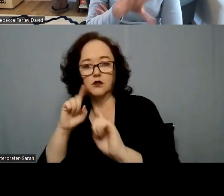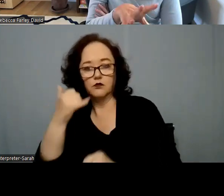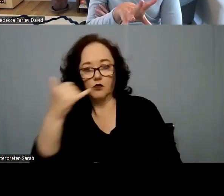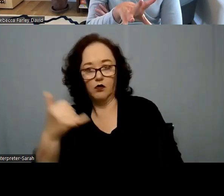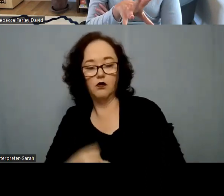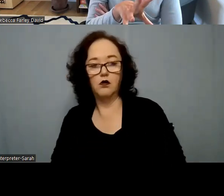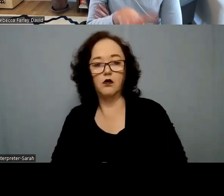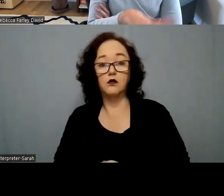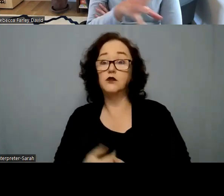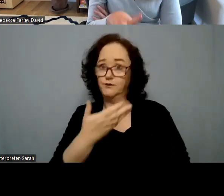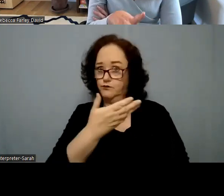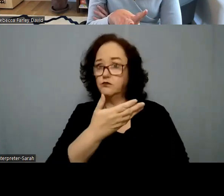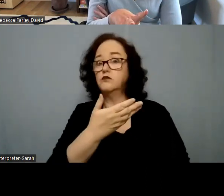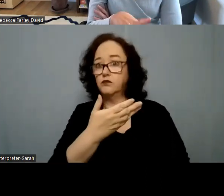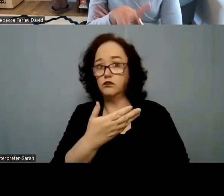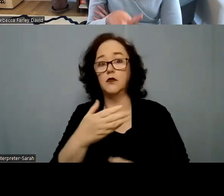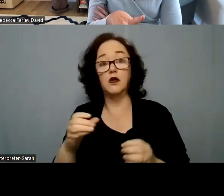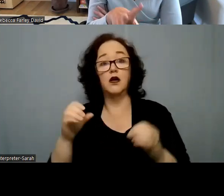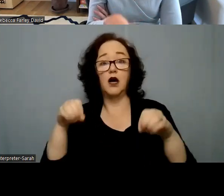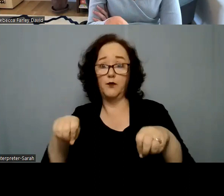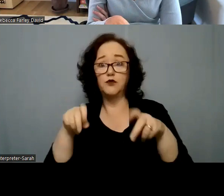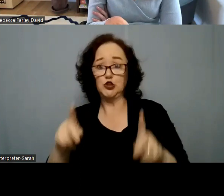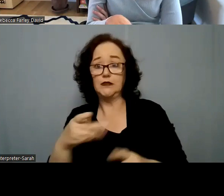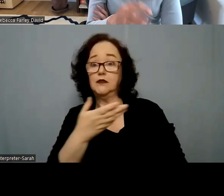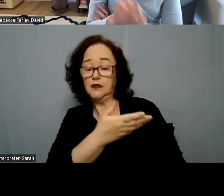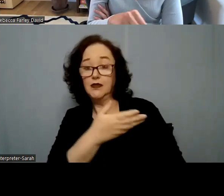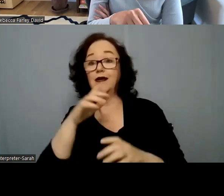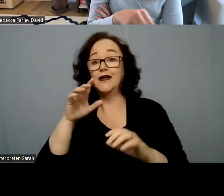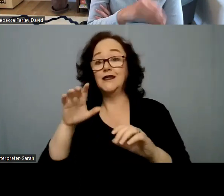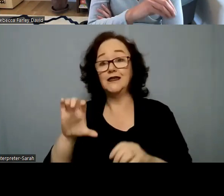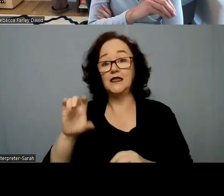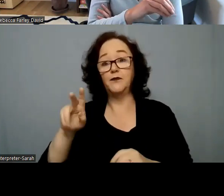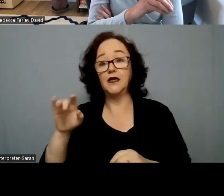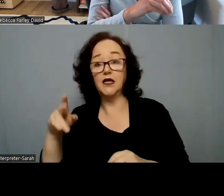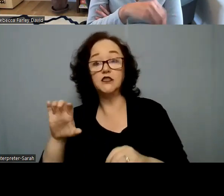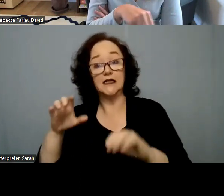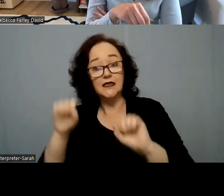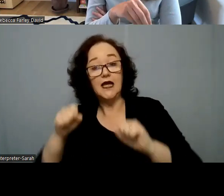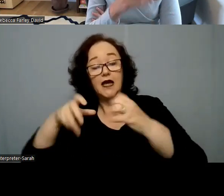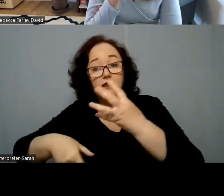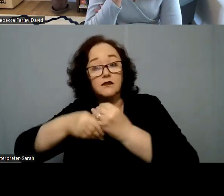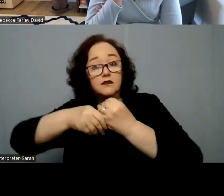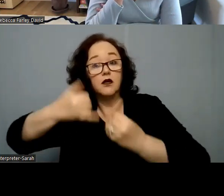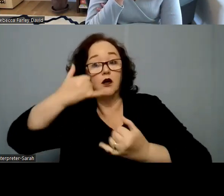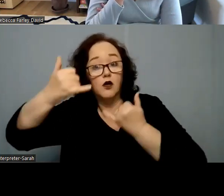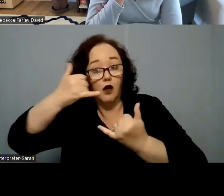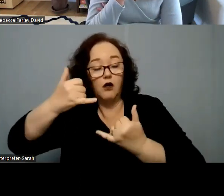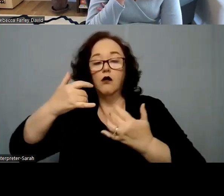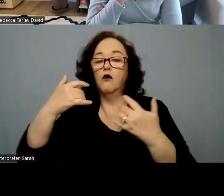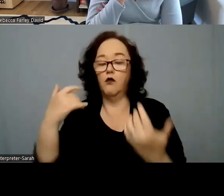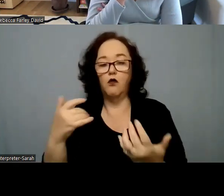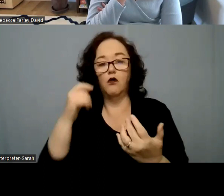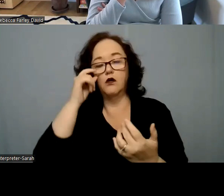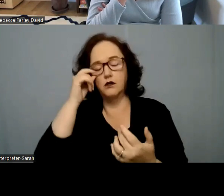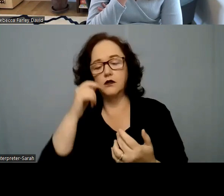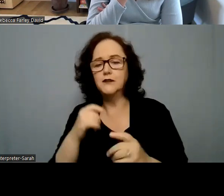for CCBHCs to either be that call line responder or perhaps be a backup to the 988 call line. You're going to hear more about that